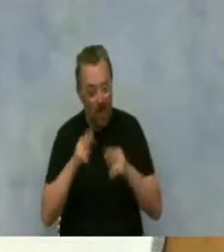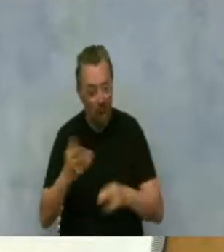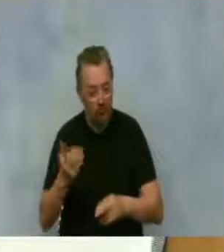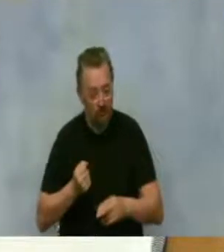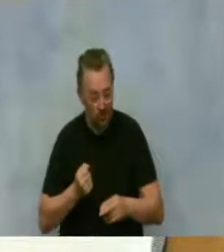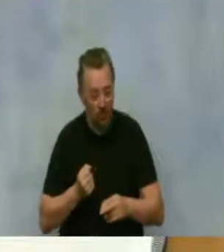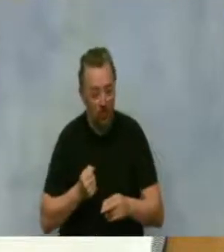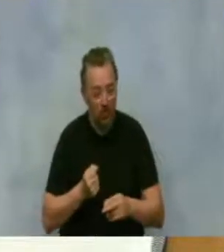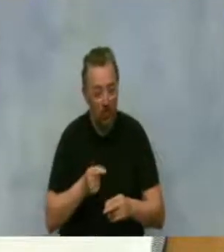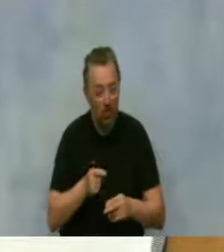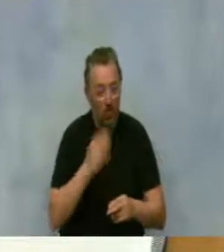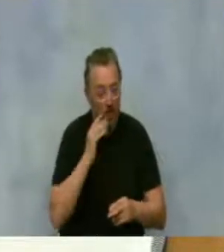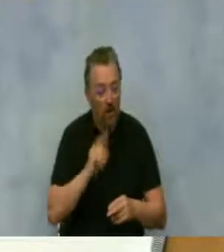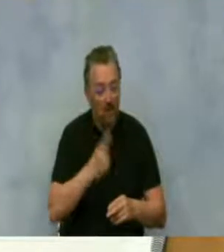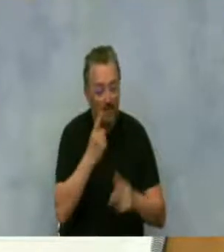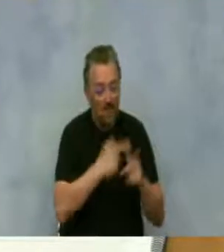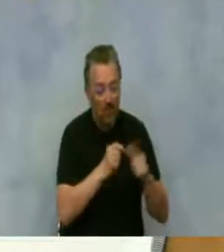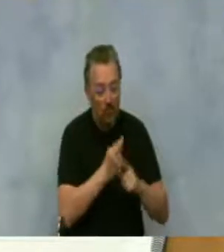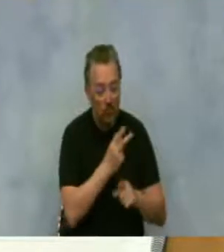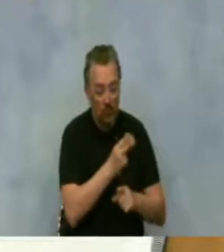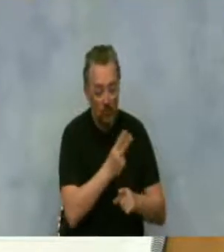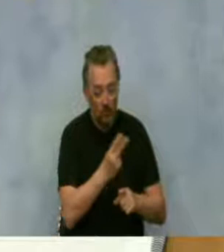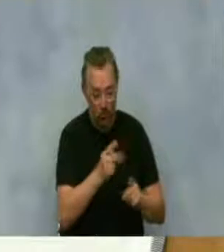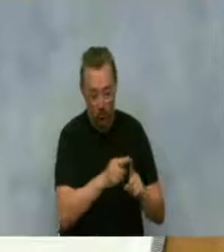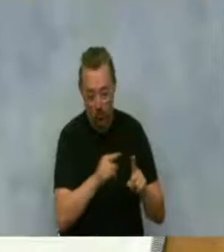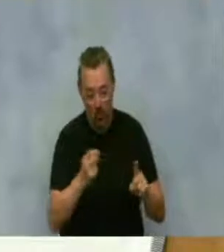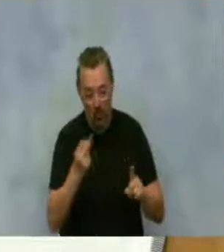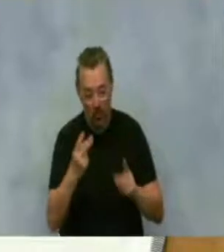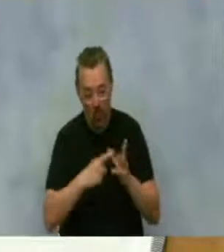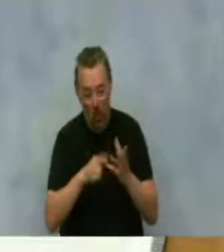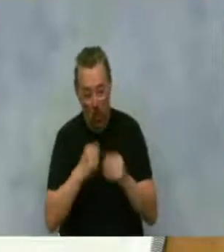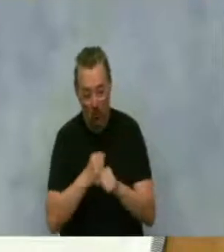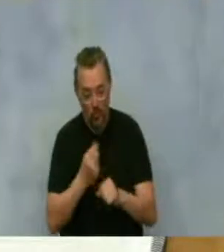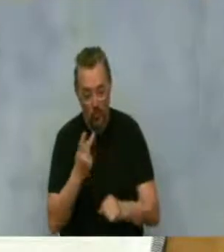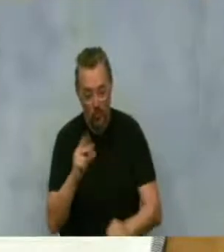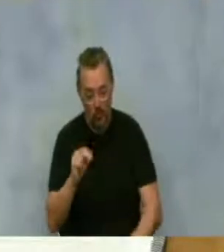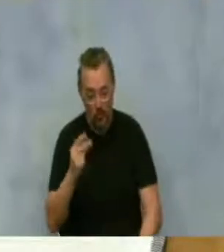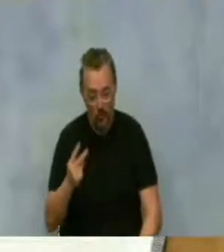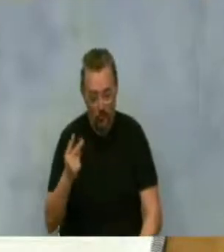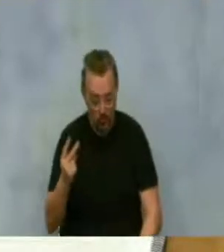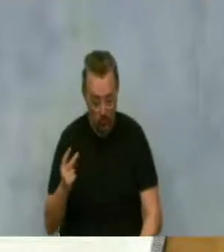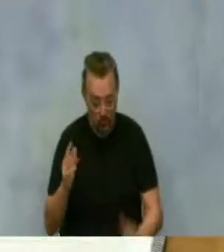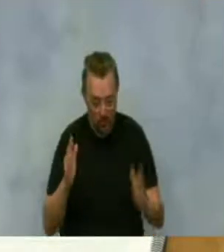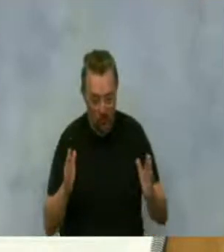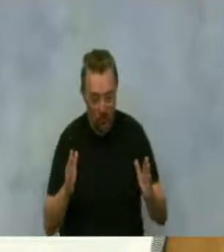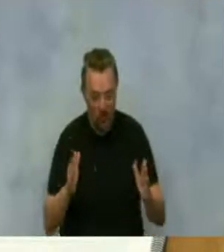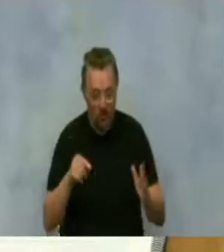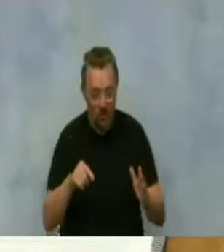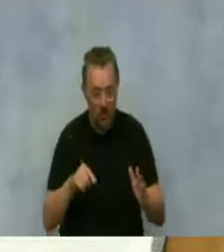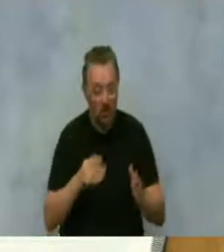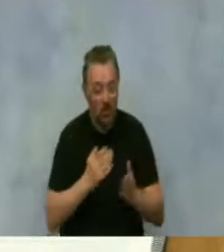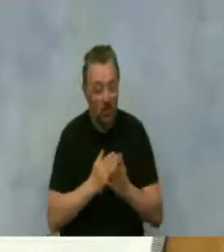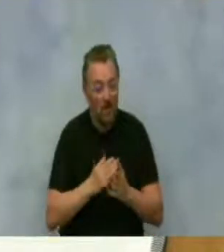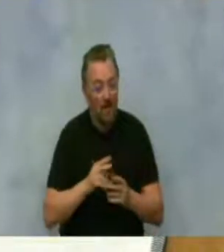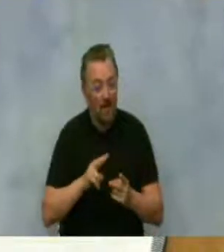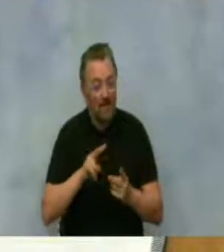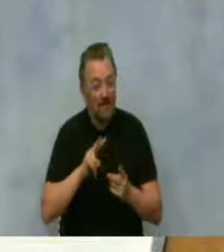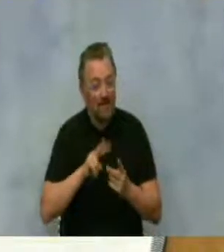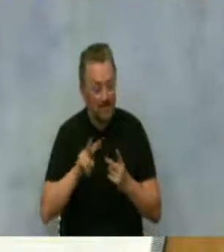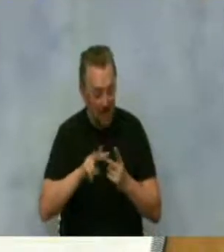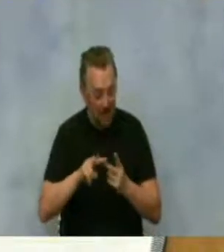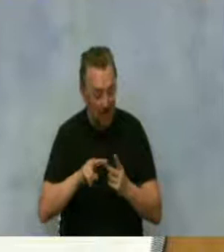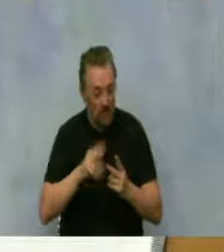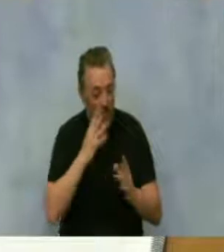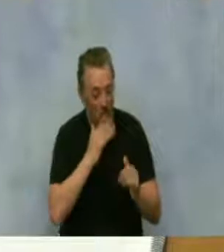period covered 1st of April 2022 to 12th of August 2022. Again, this is the second revenue monitoring report we're